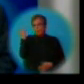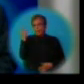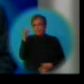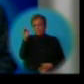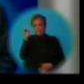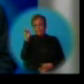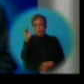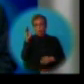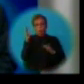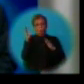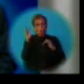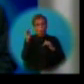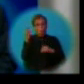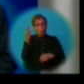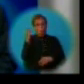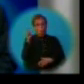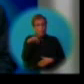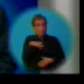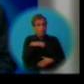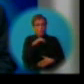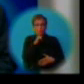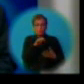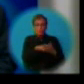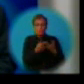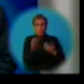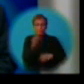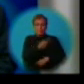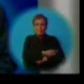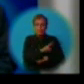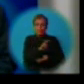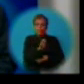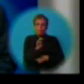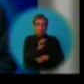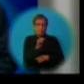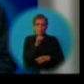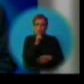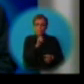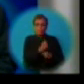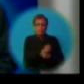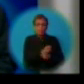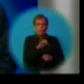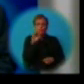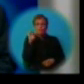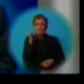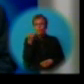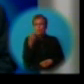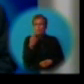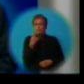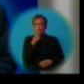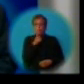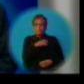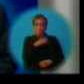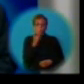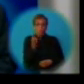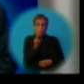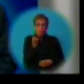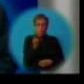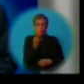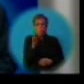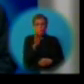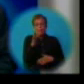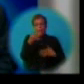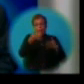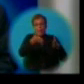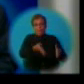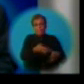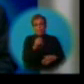Dion Hope was a non-starter today in the men's 200 meters first round heat. Jones now is the lone Barbadian left in the